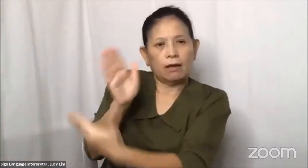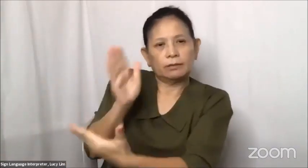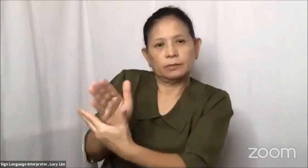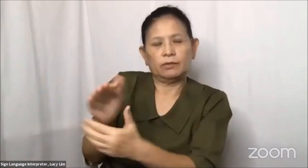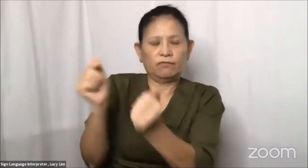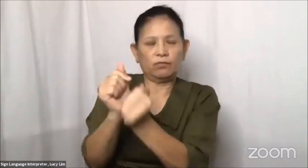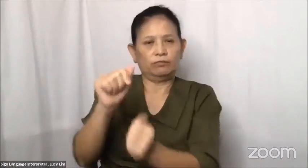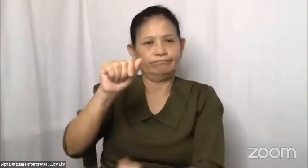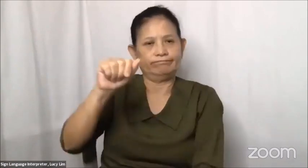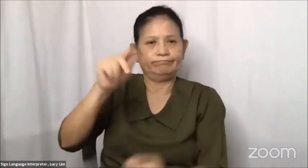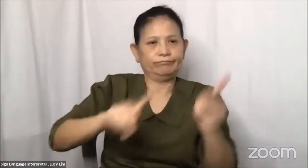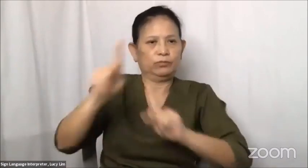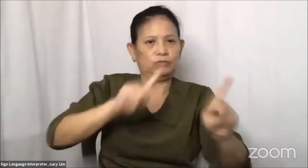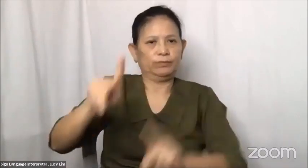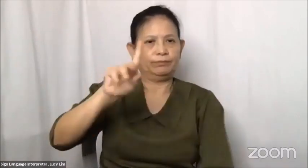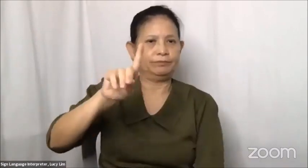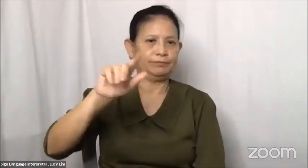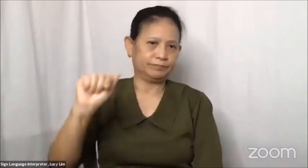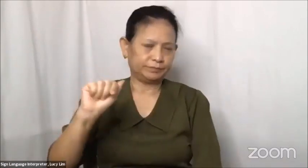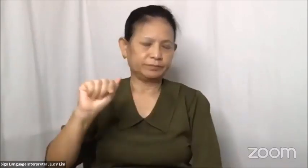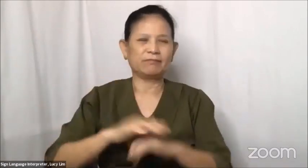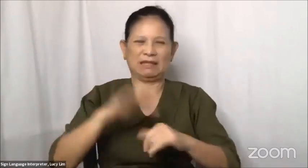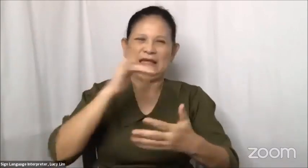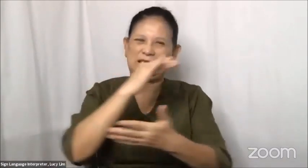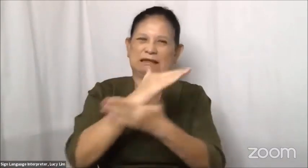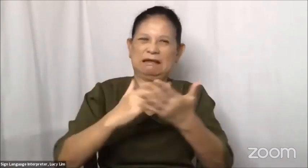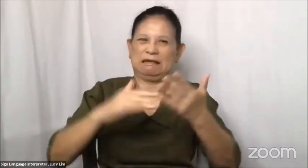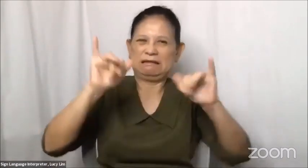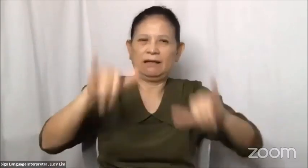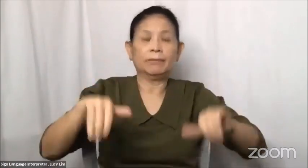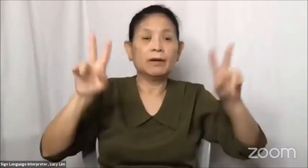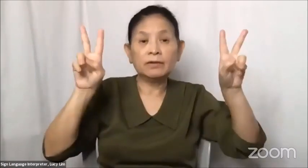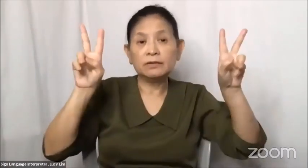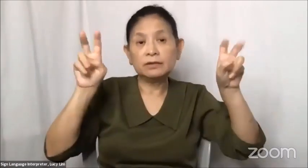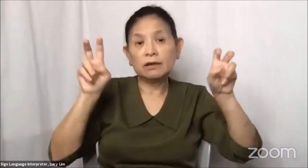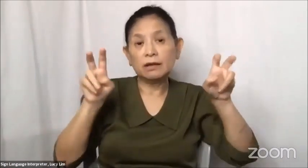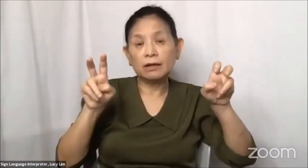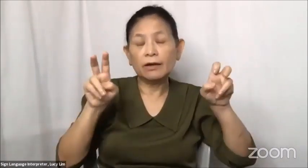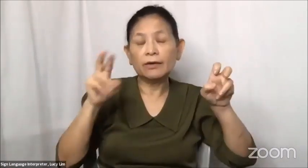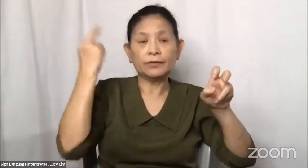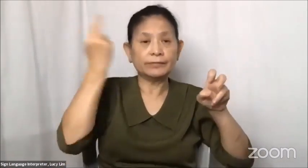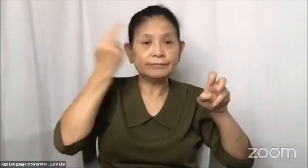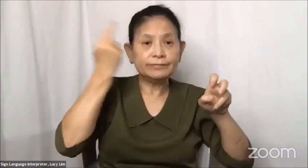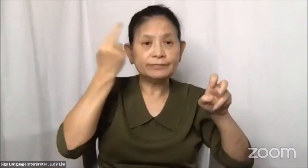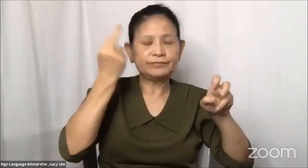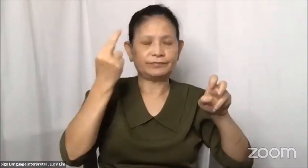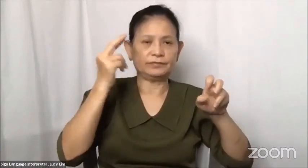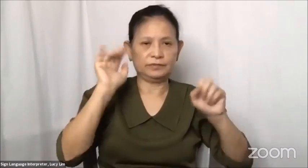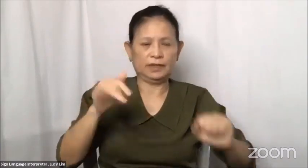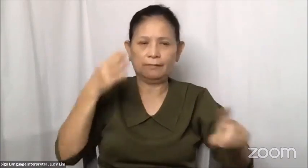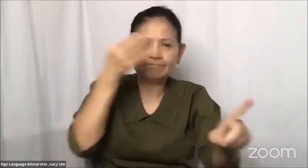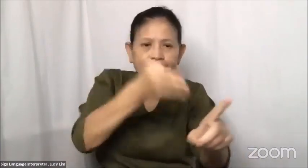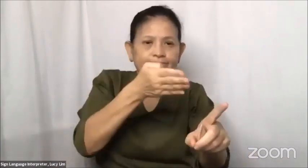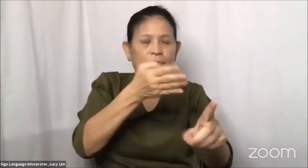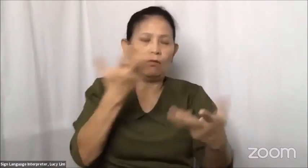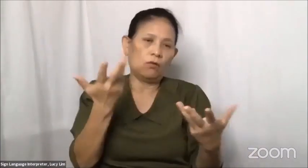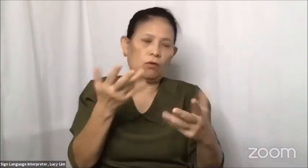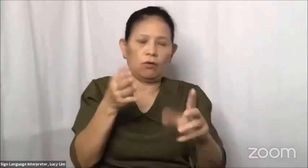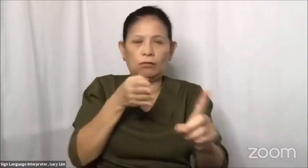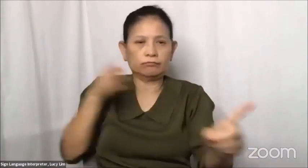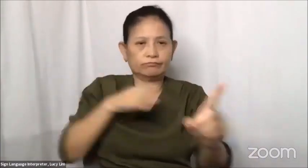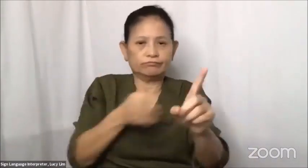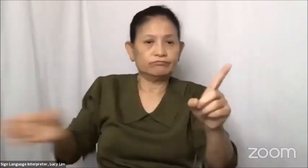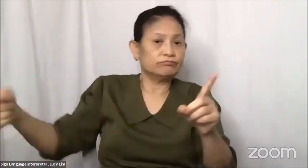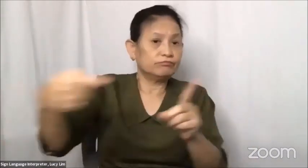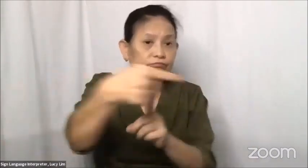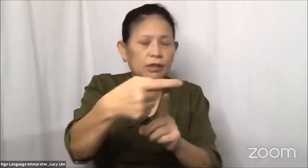disability. These are some of the kinds and factors that is directly and indirectly affecting